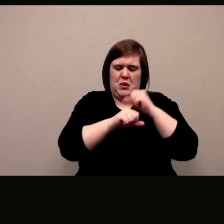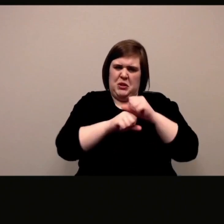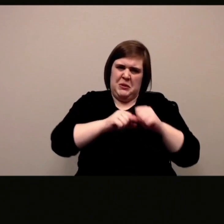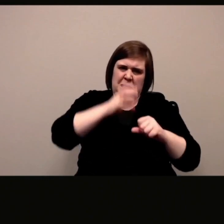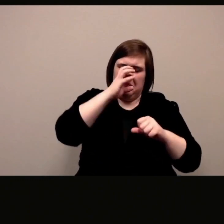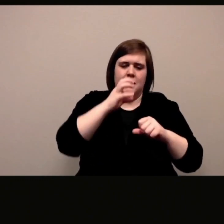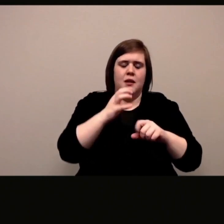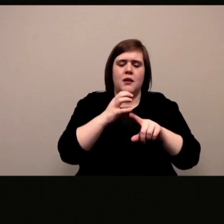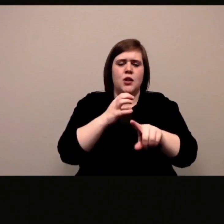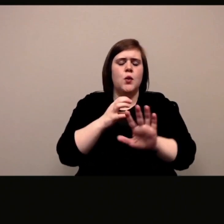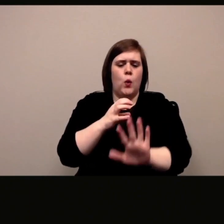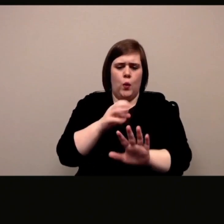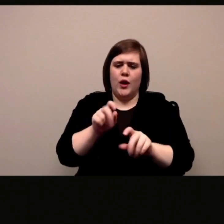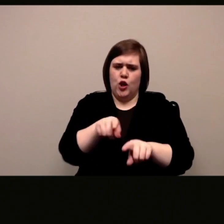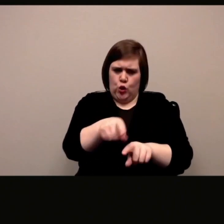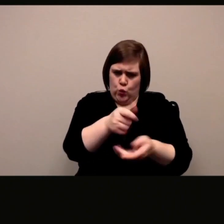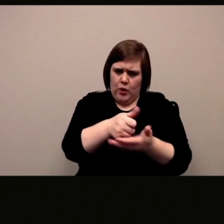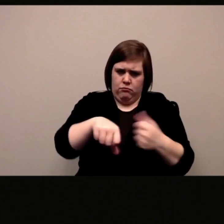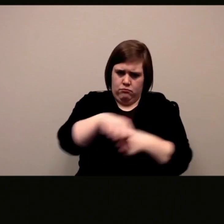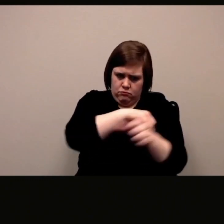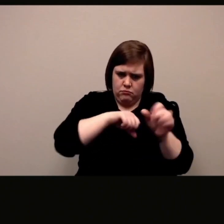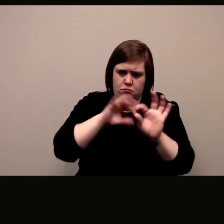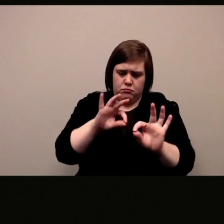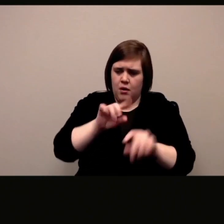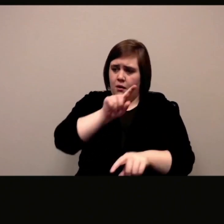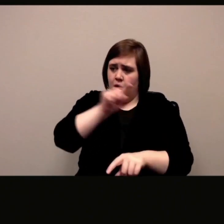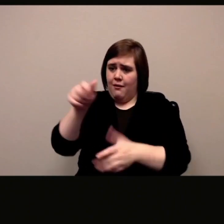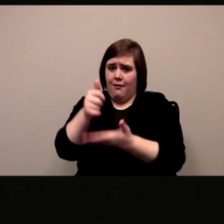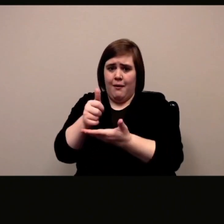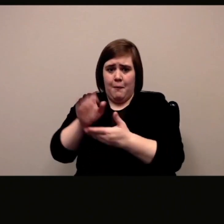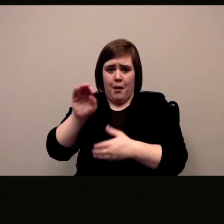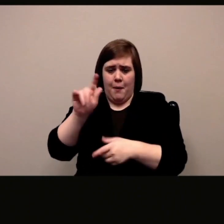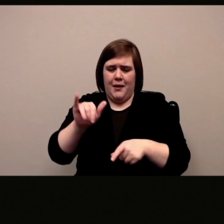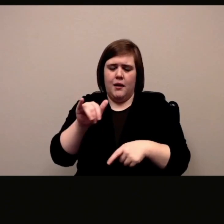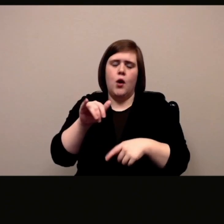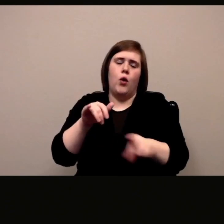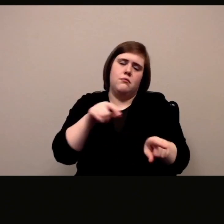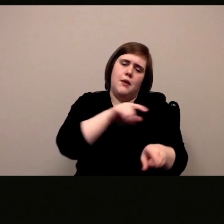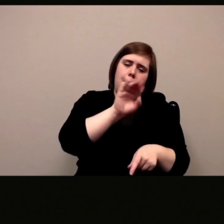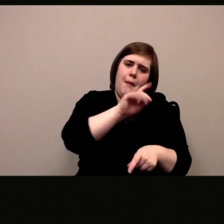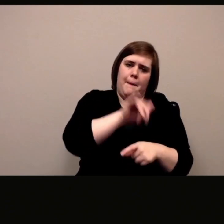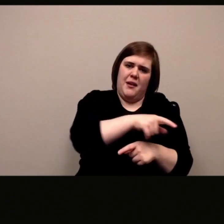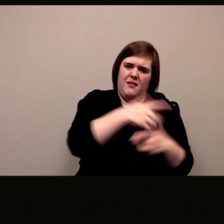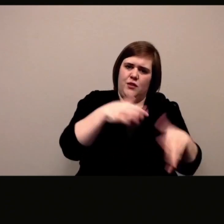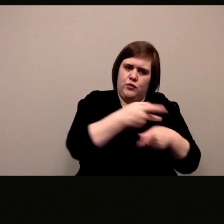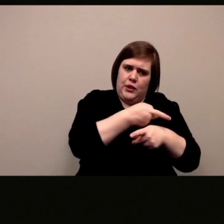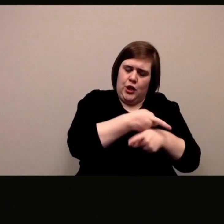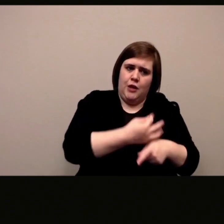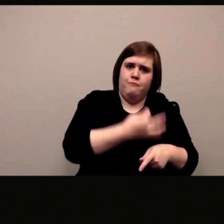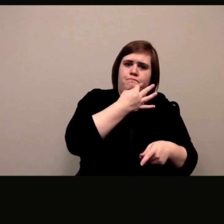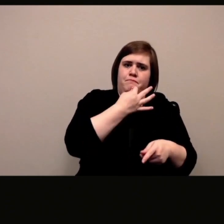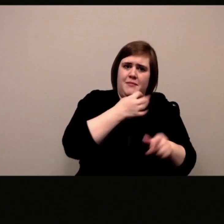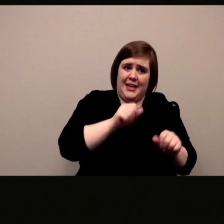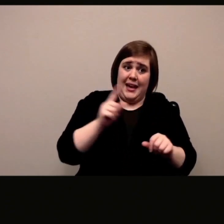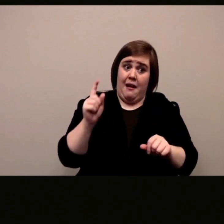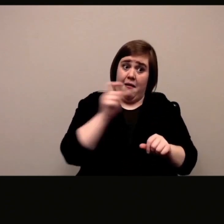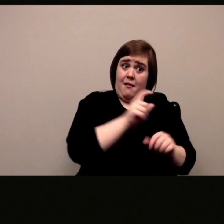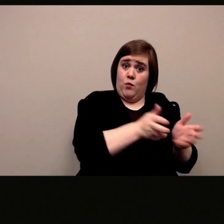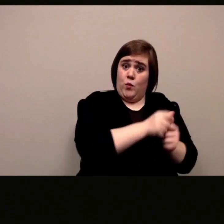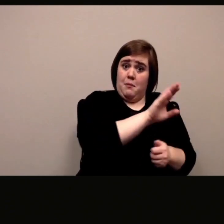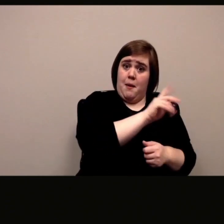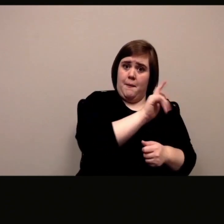and go see Bobby across the way because, hey, Bobby figured this out already. So can I run over there and see Bobby? Yeah, why